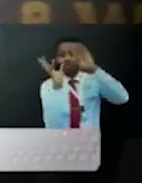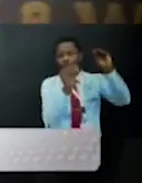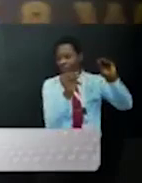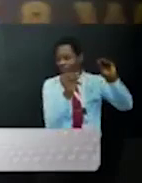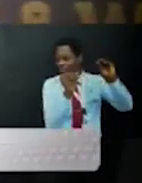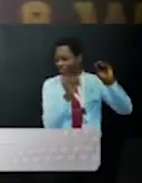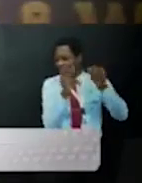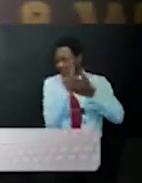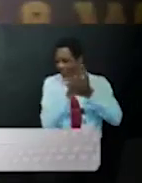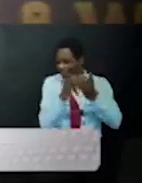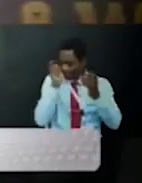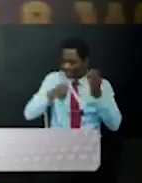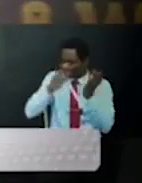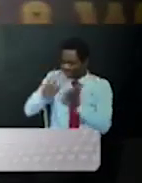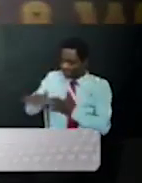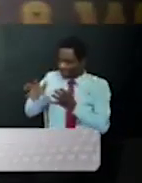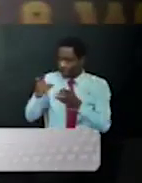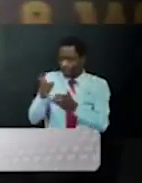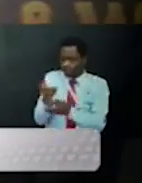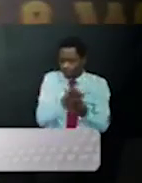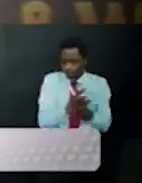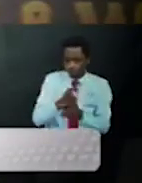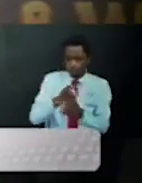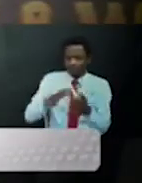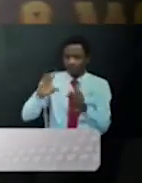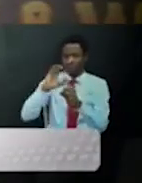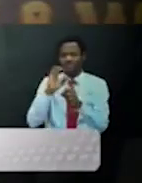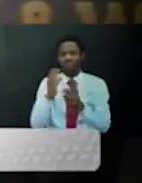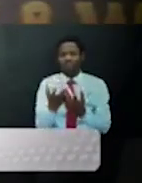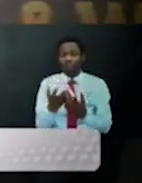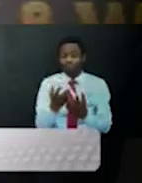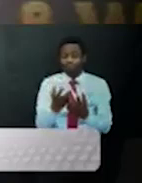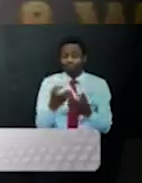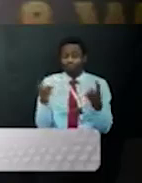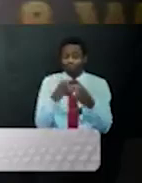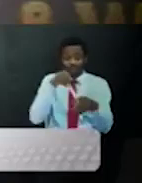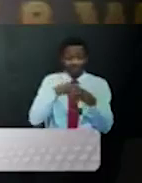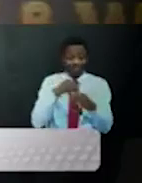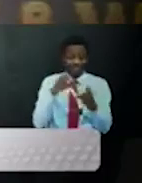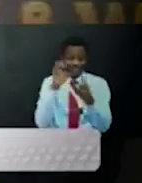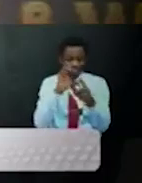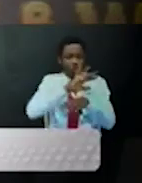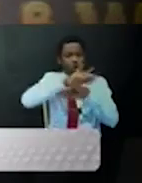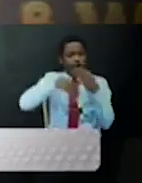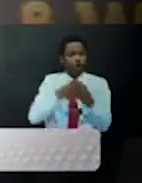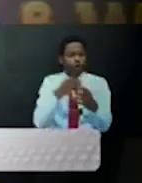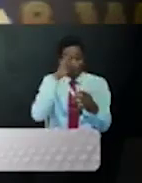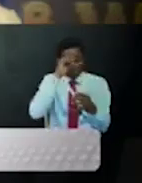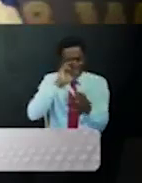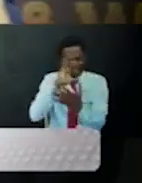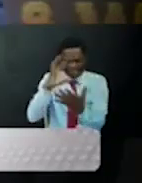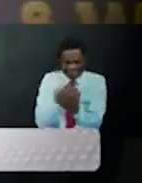battle. All the men do not go for battle. Some should remain behind because of that experience. So as we